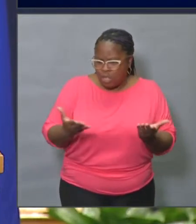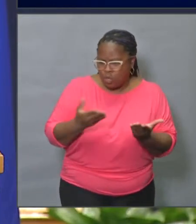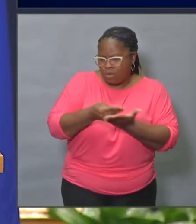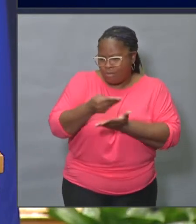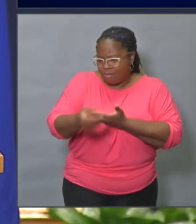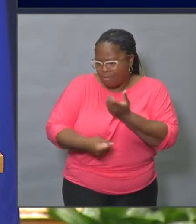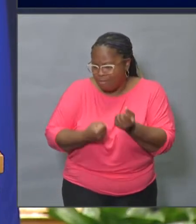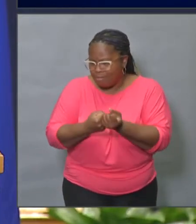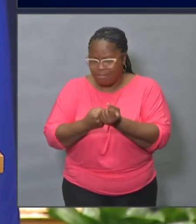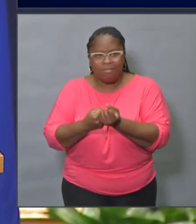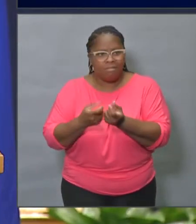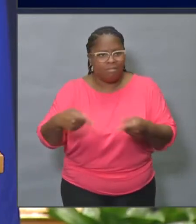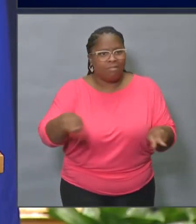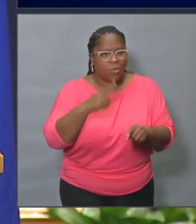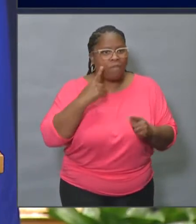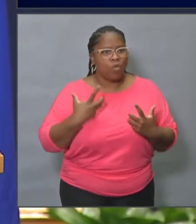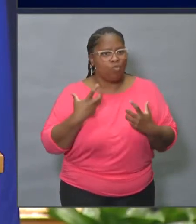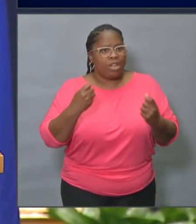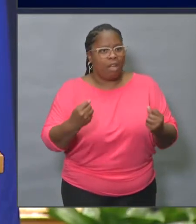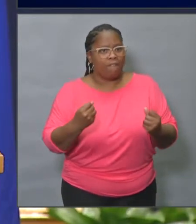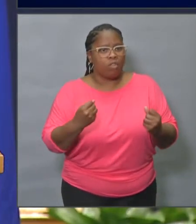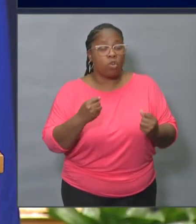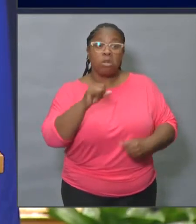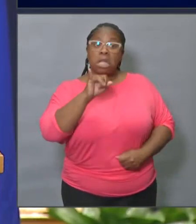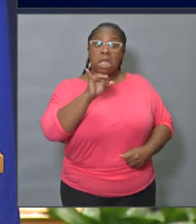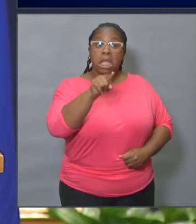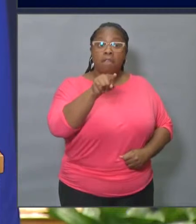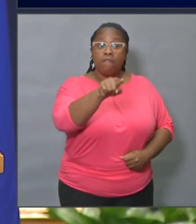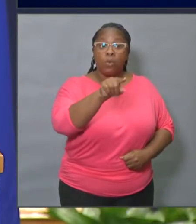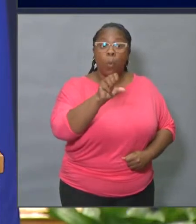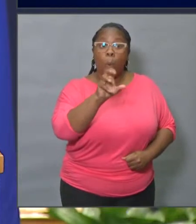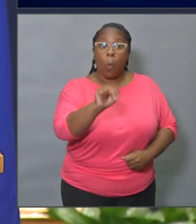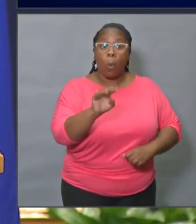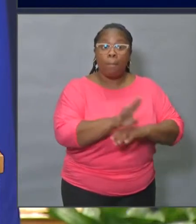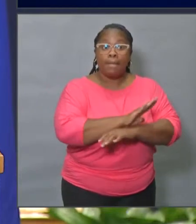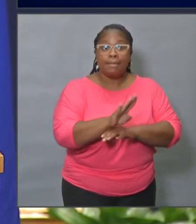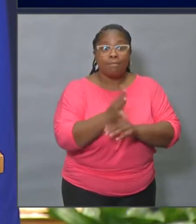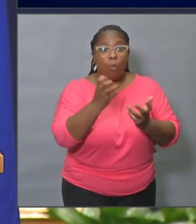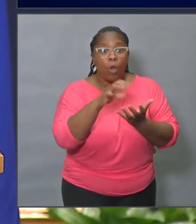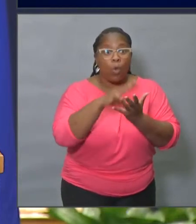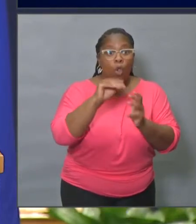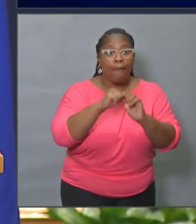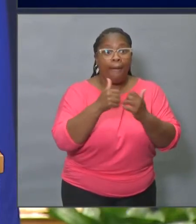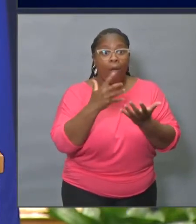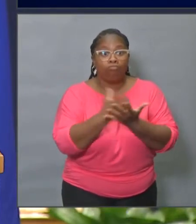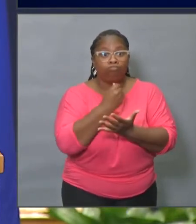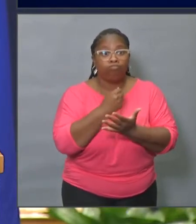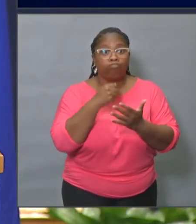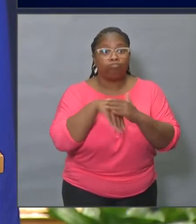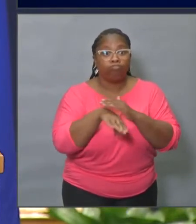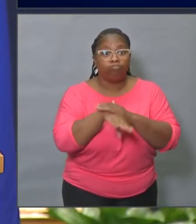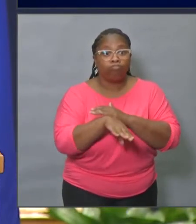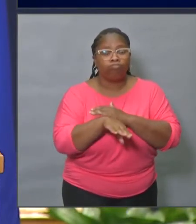recover. And if you own a business and would like to learn more about these resources, please visit